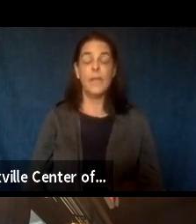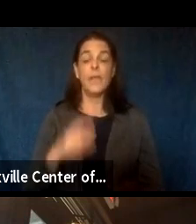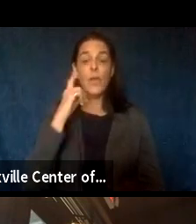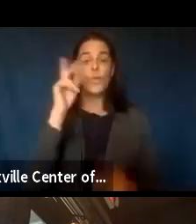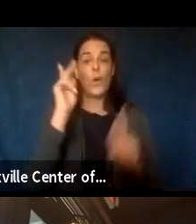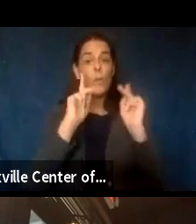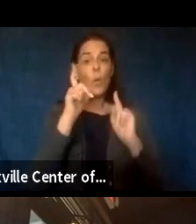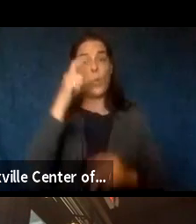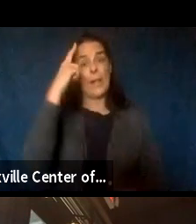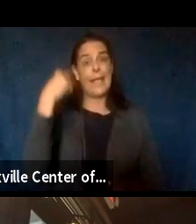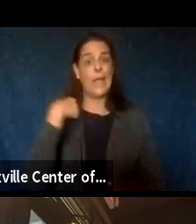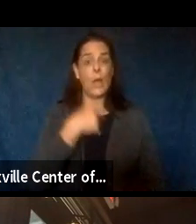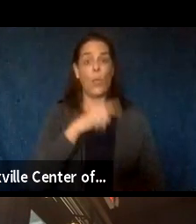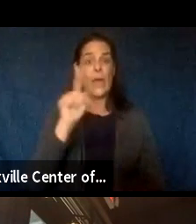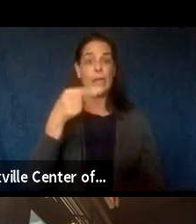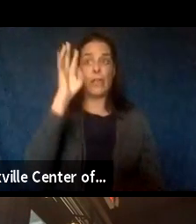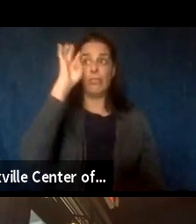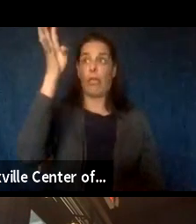specifically